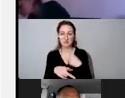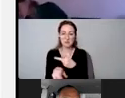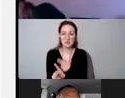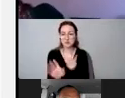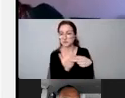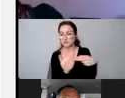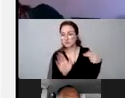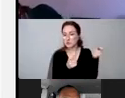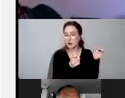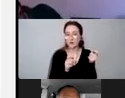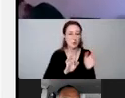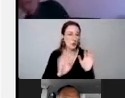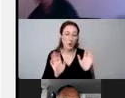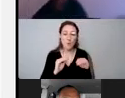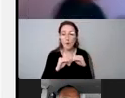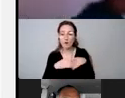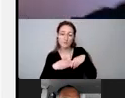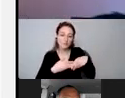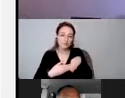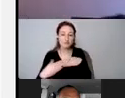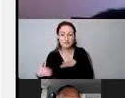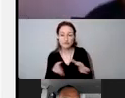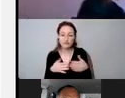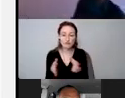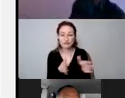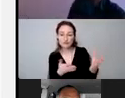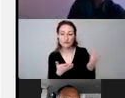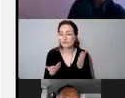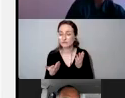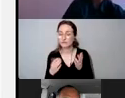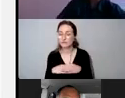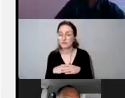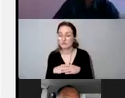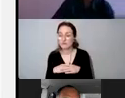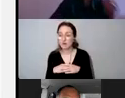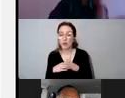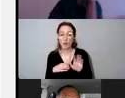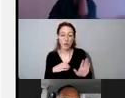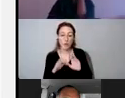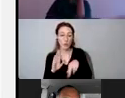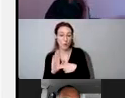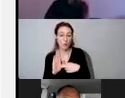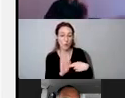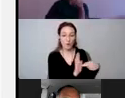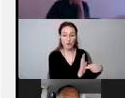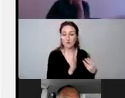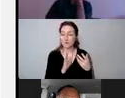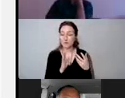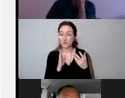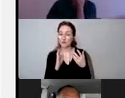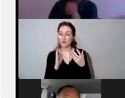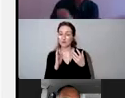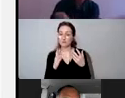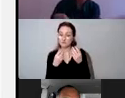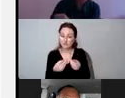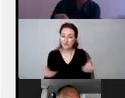It was a kind of a fluid collective where these roles were distributed like